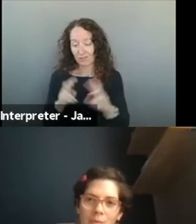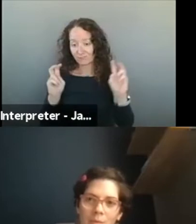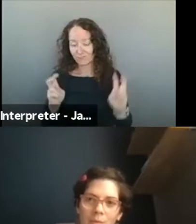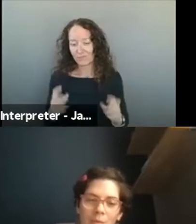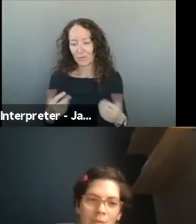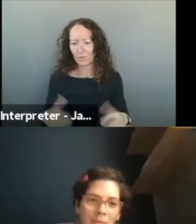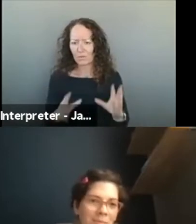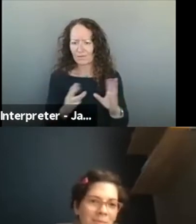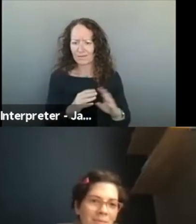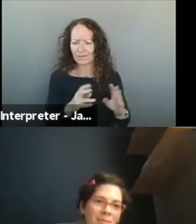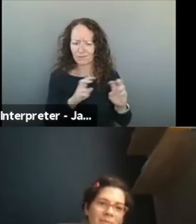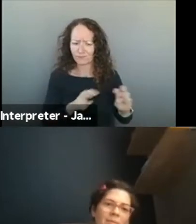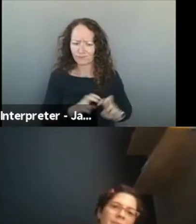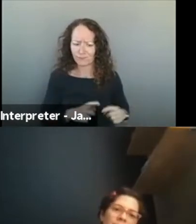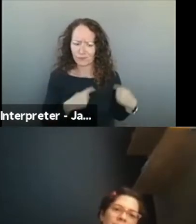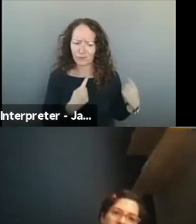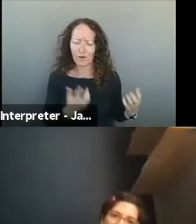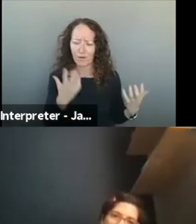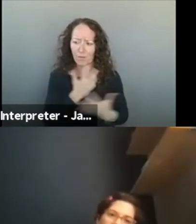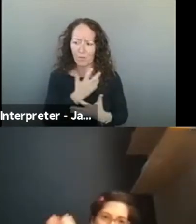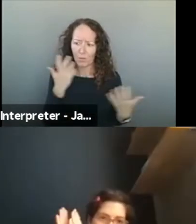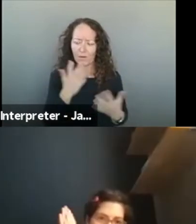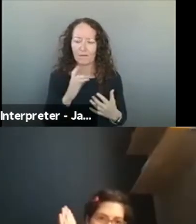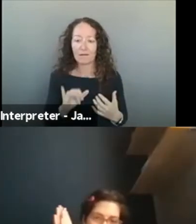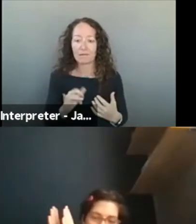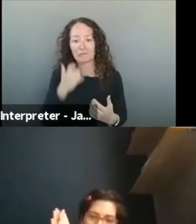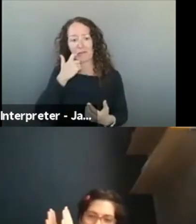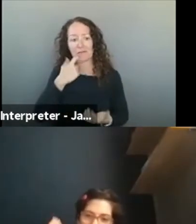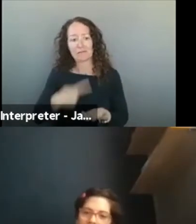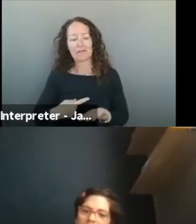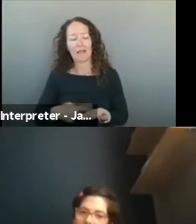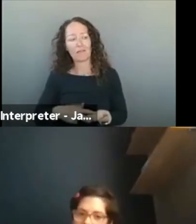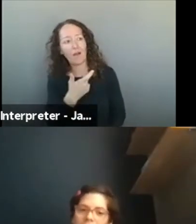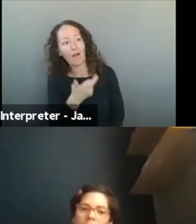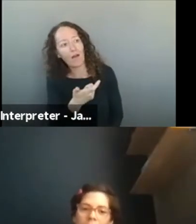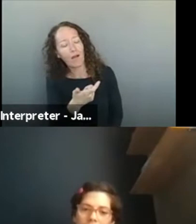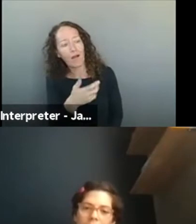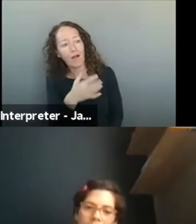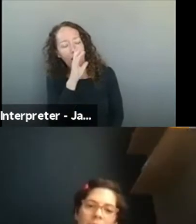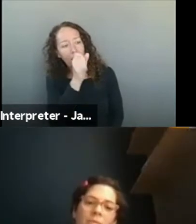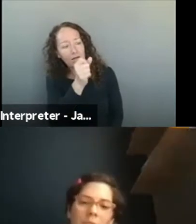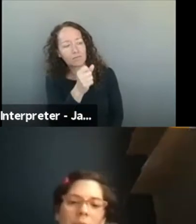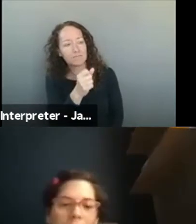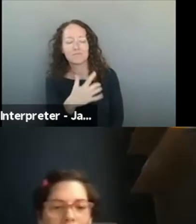been amazing, and this discussion was just tremendous. So I'm just thrilled to be here.